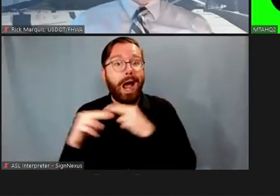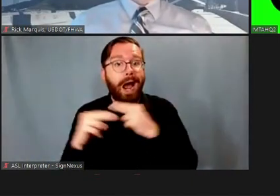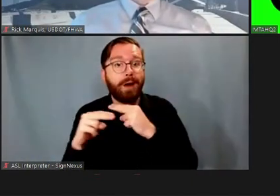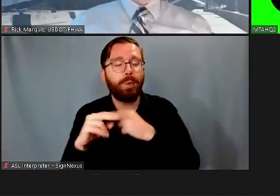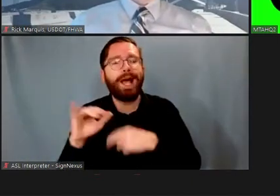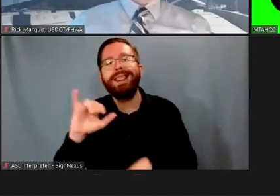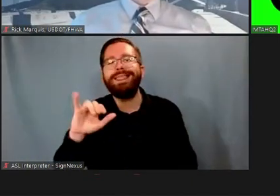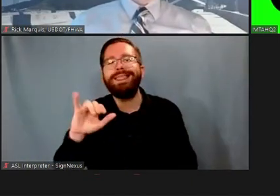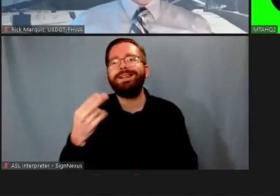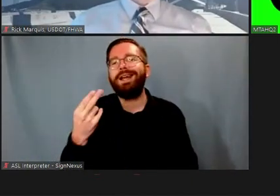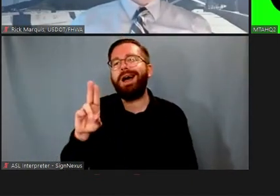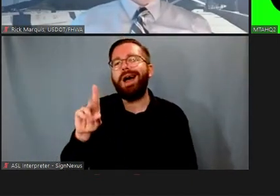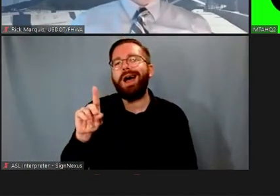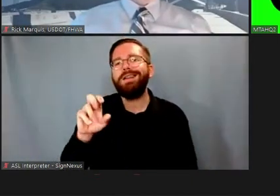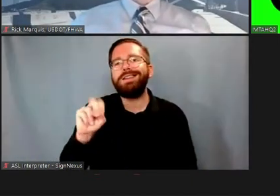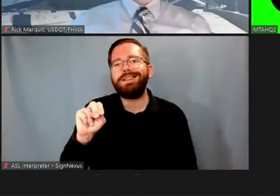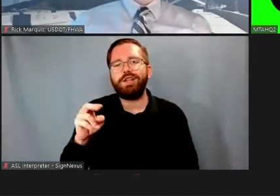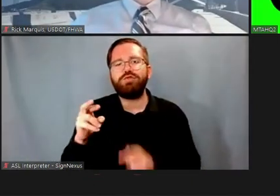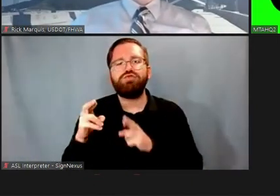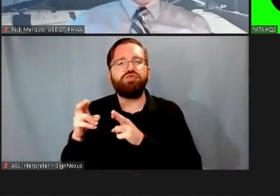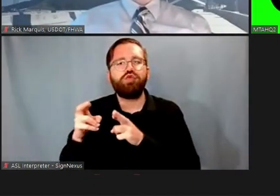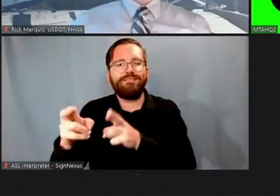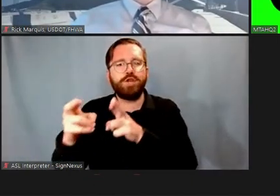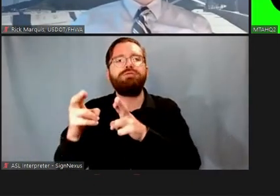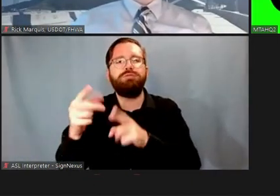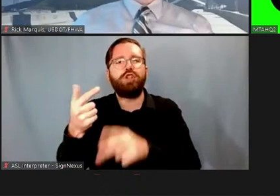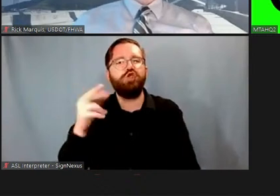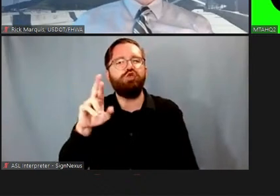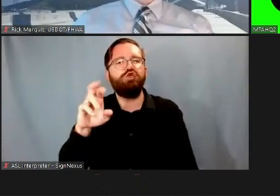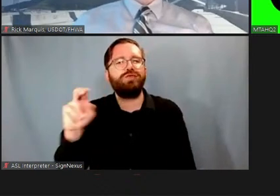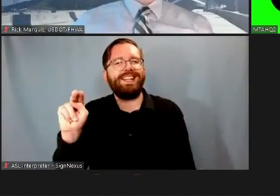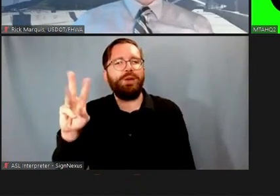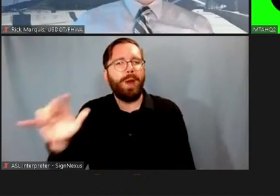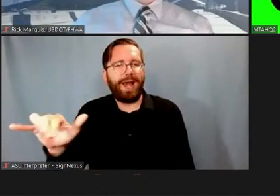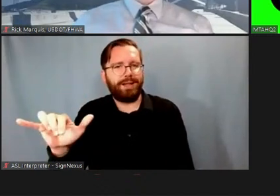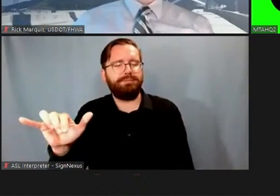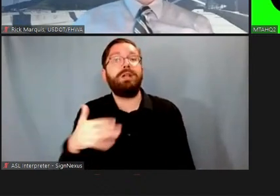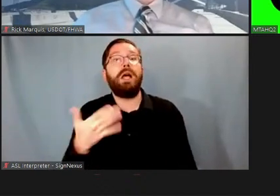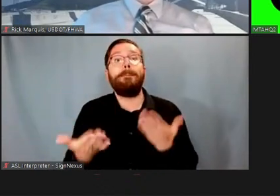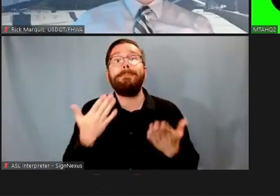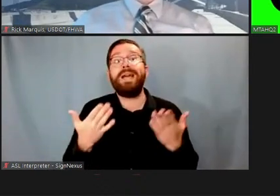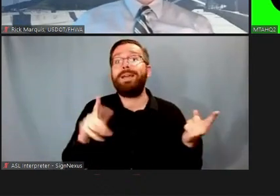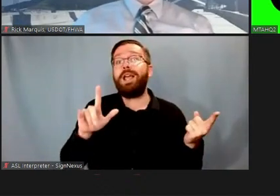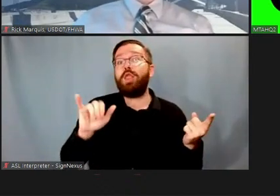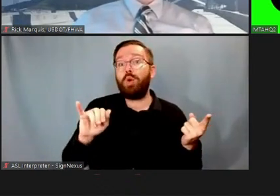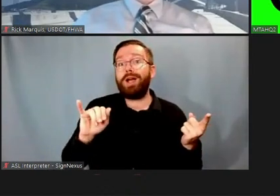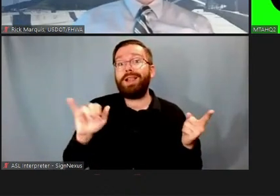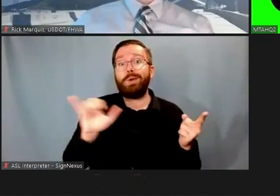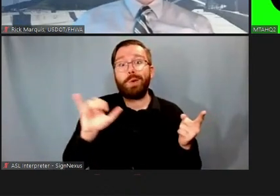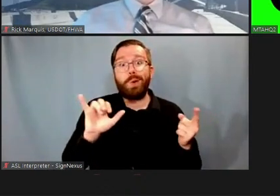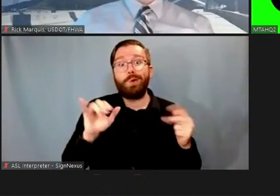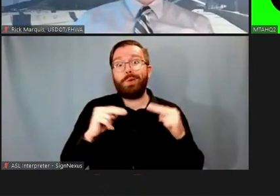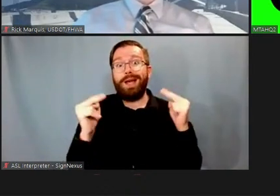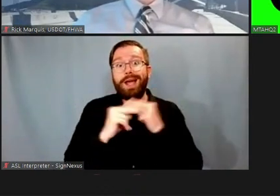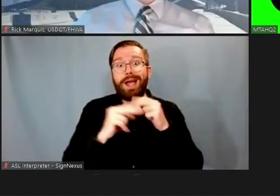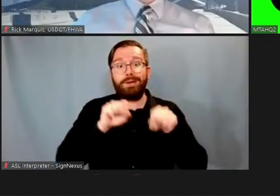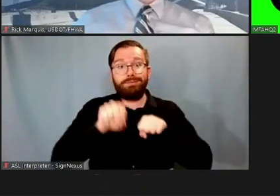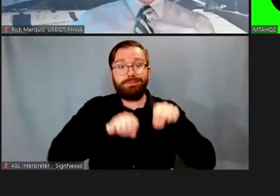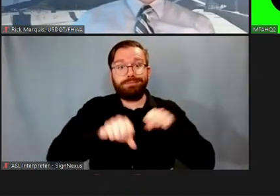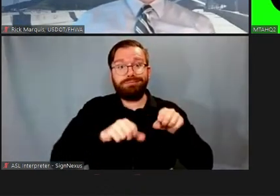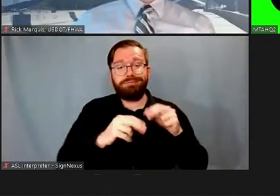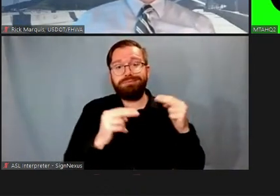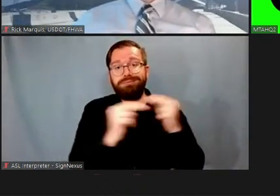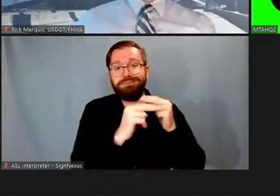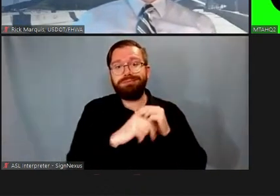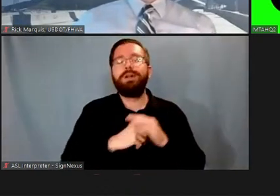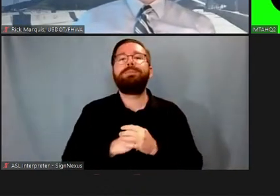greenway the mta needs to explore high-speed rail on long island long island who is going to be benefiting